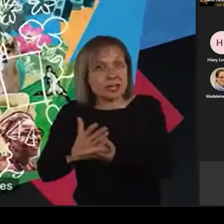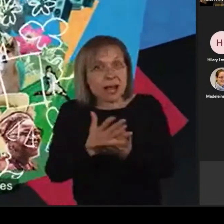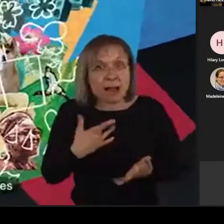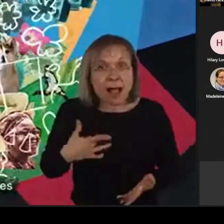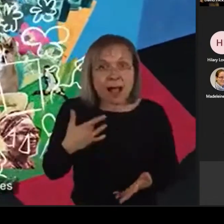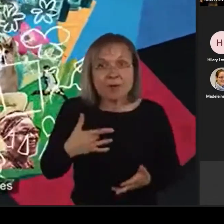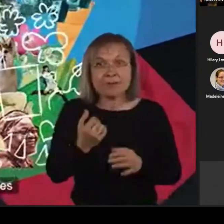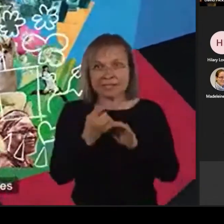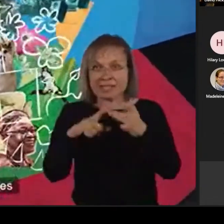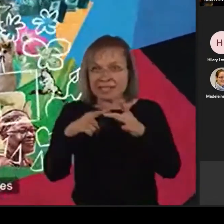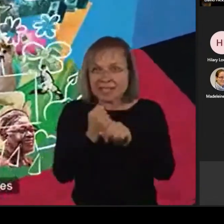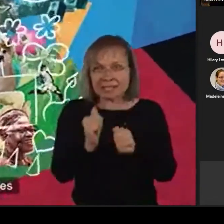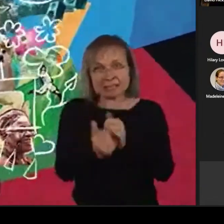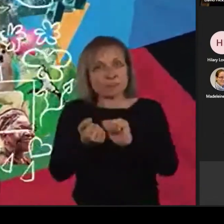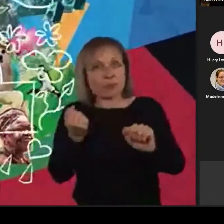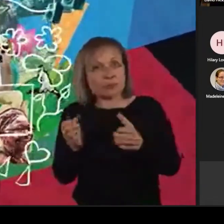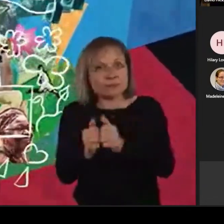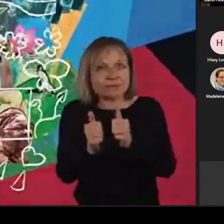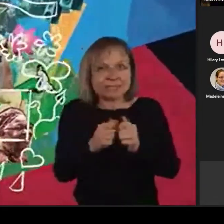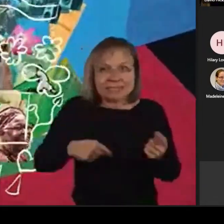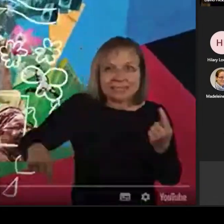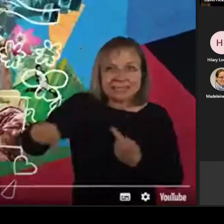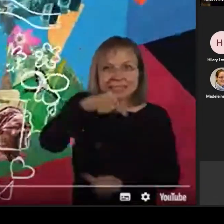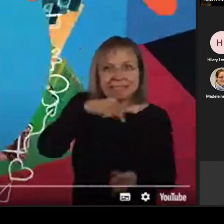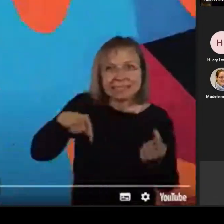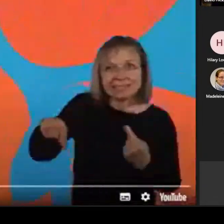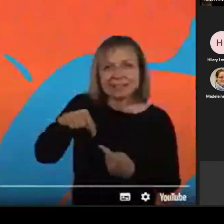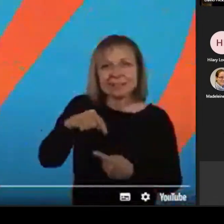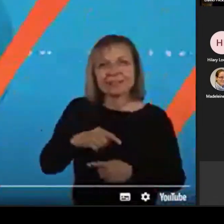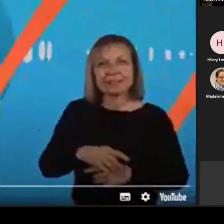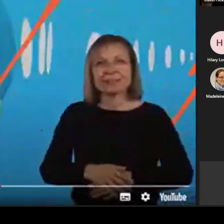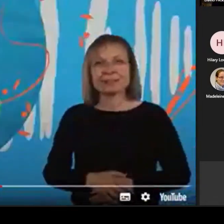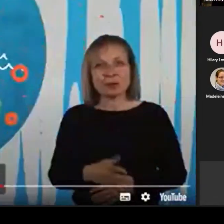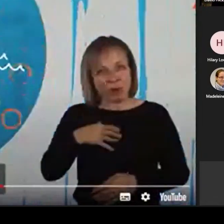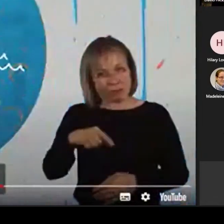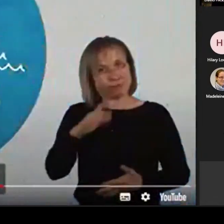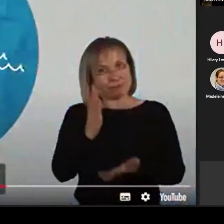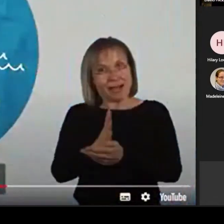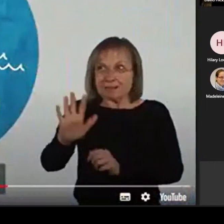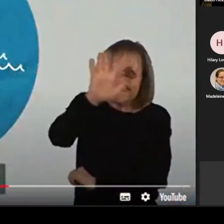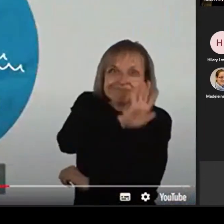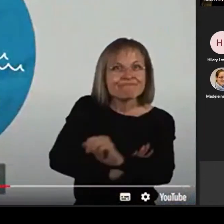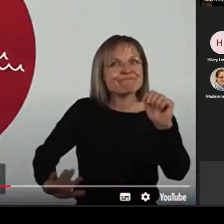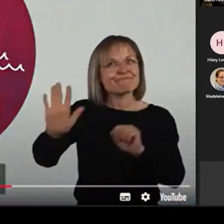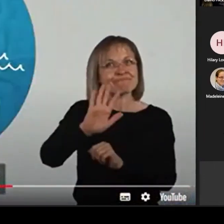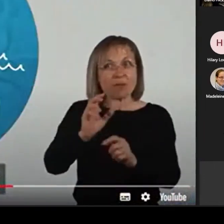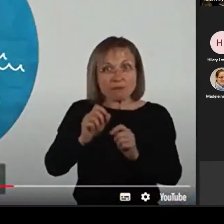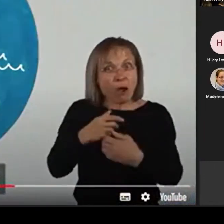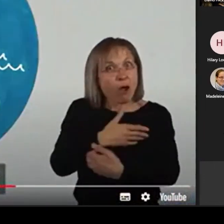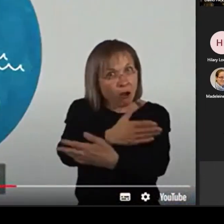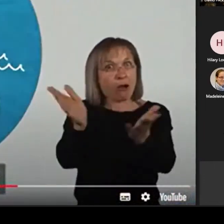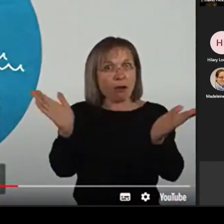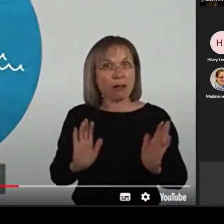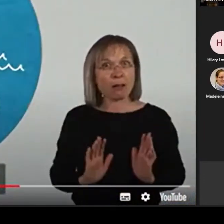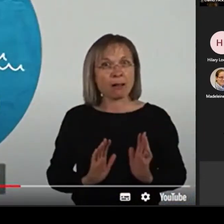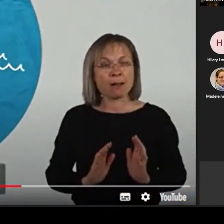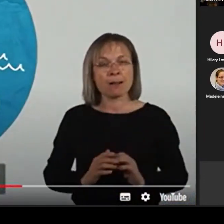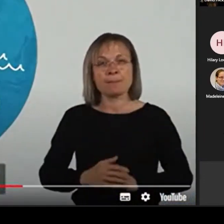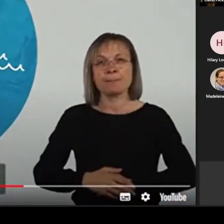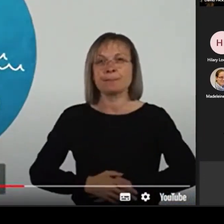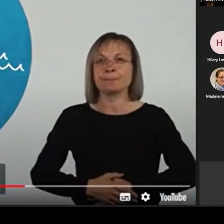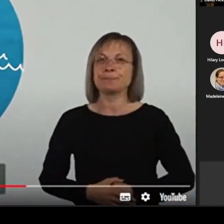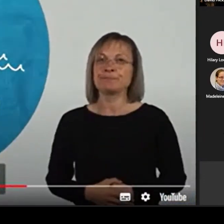of support, shared lives, and gig and sports buddies. We need this to be the reality